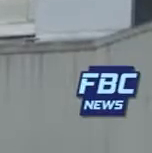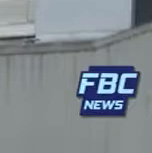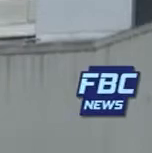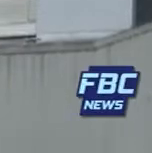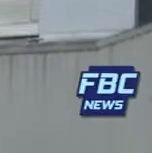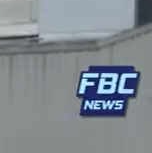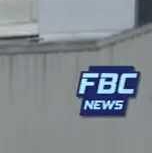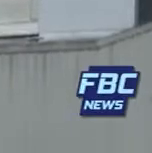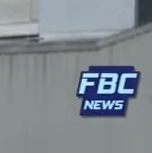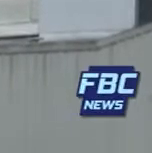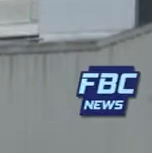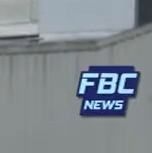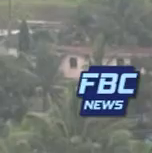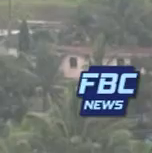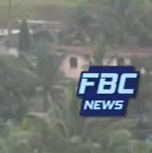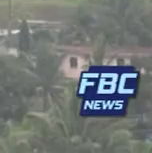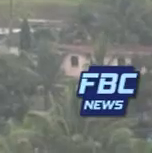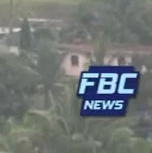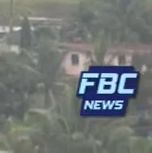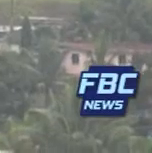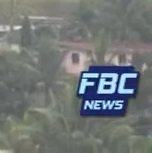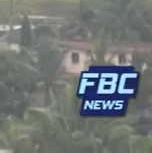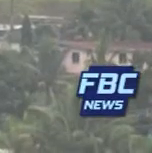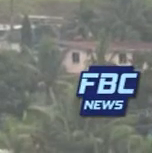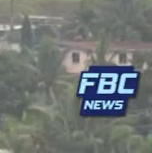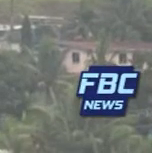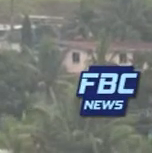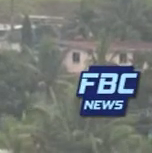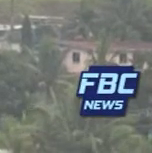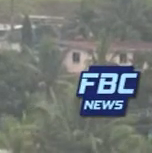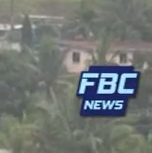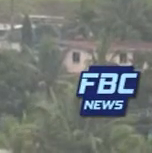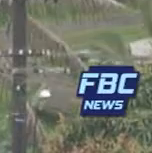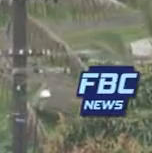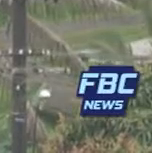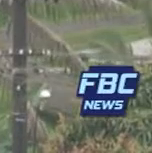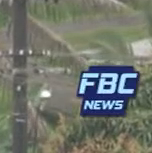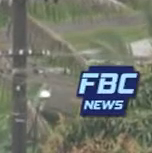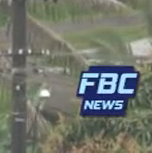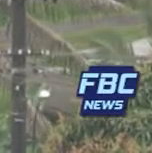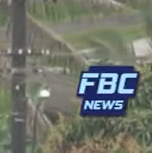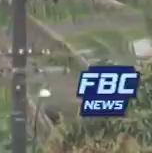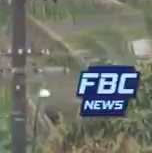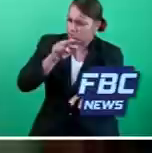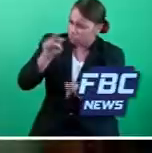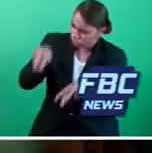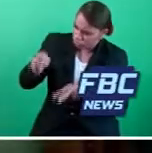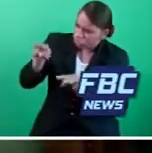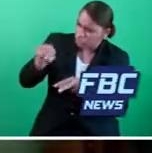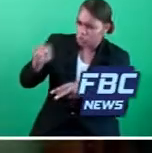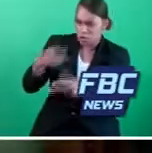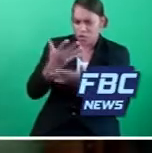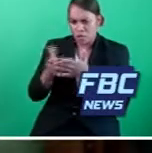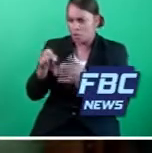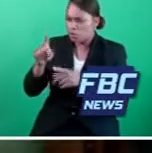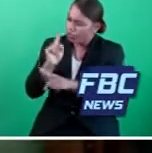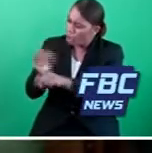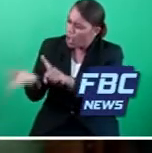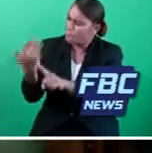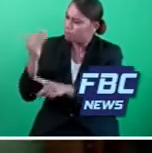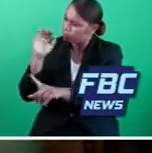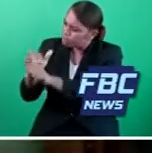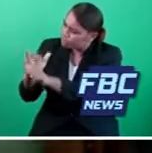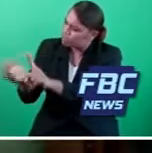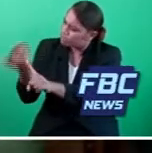automated system, customers can track the application and they can pay online. And as I